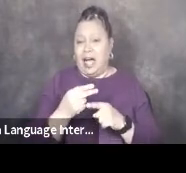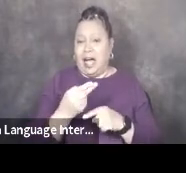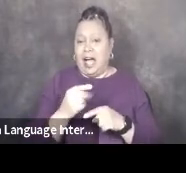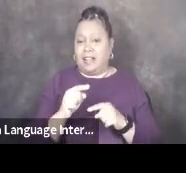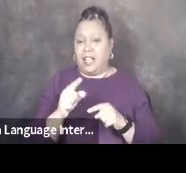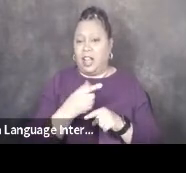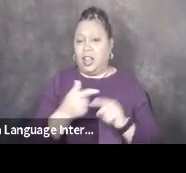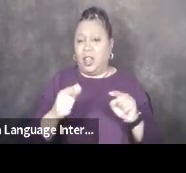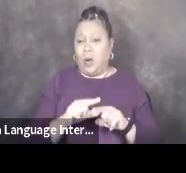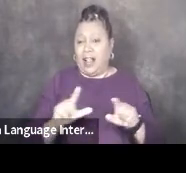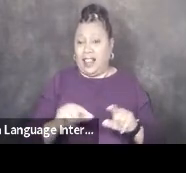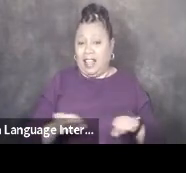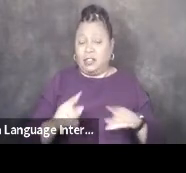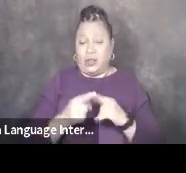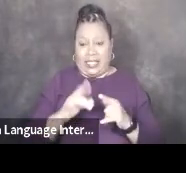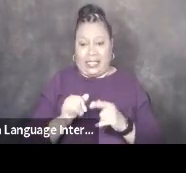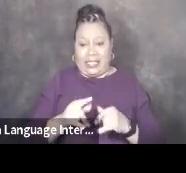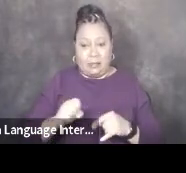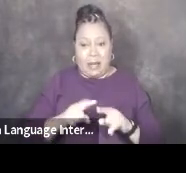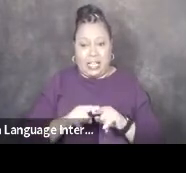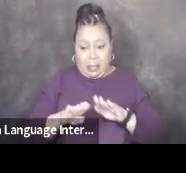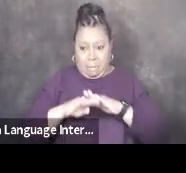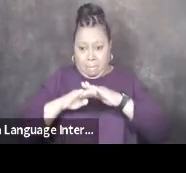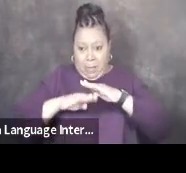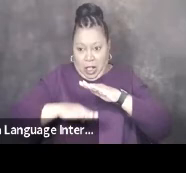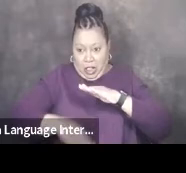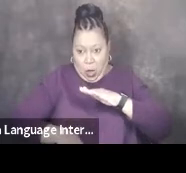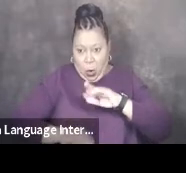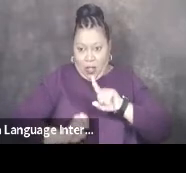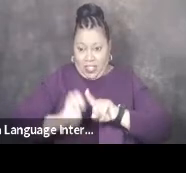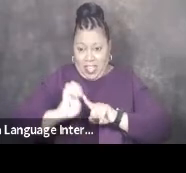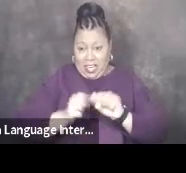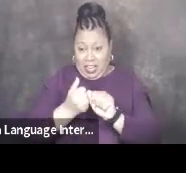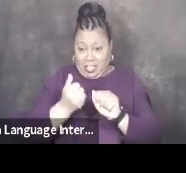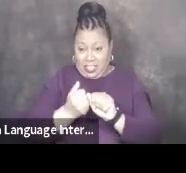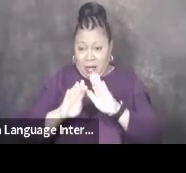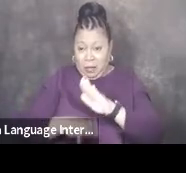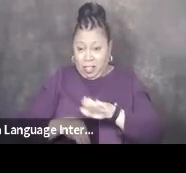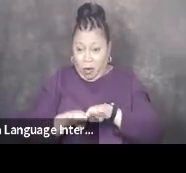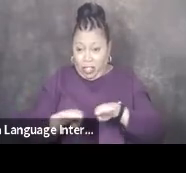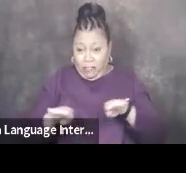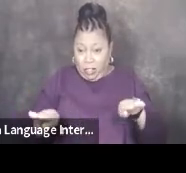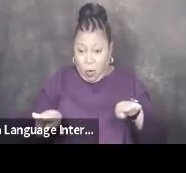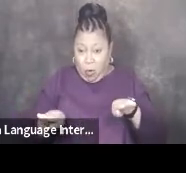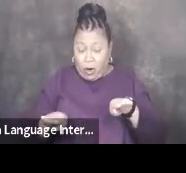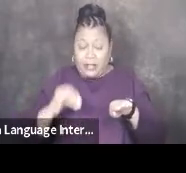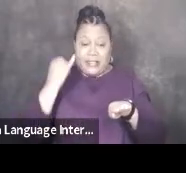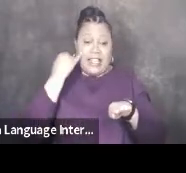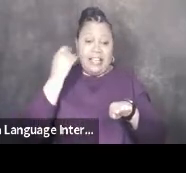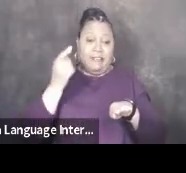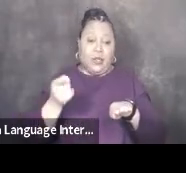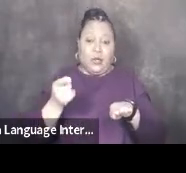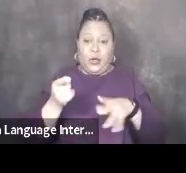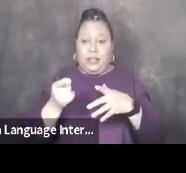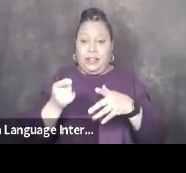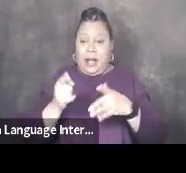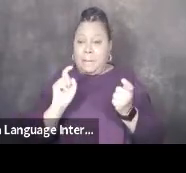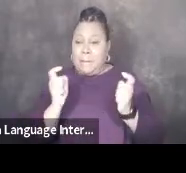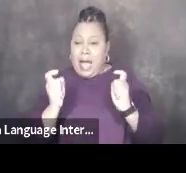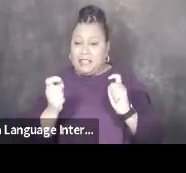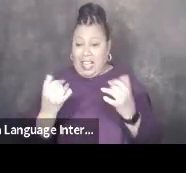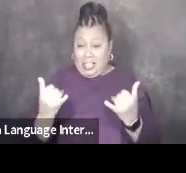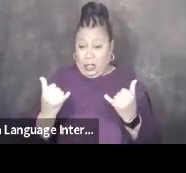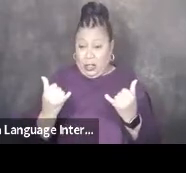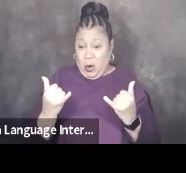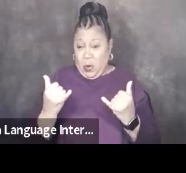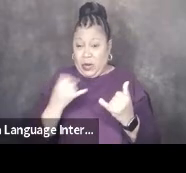level. So you need space below the elevator itself, below the floor. So if you're modifying an